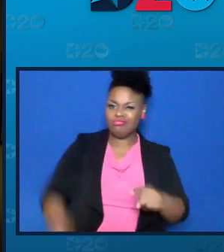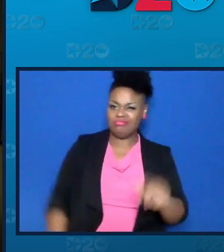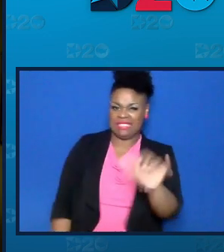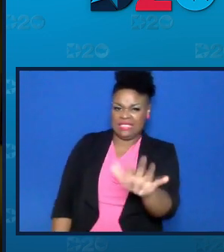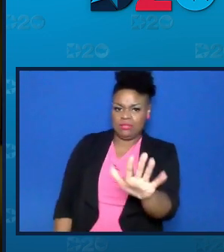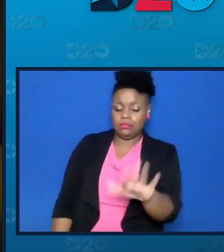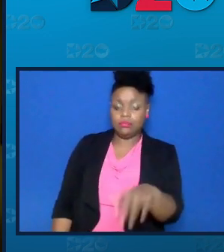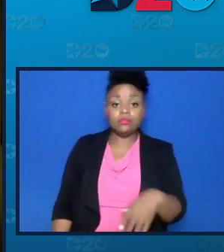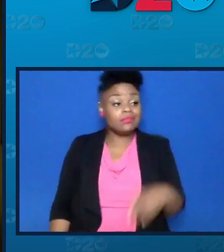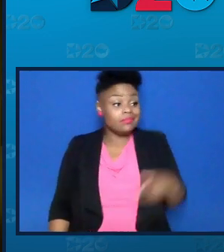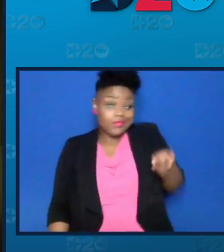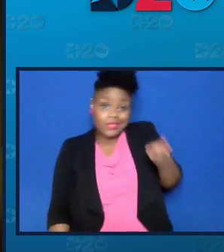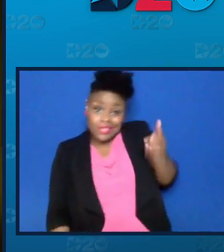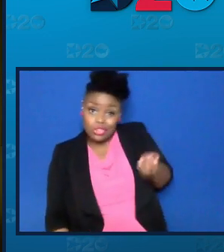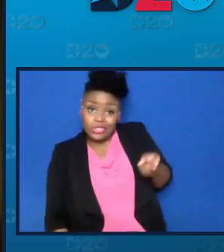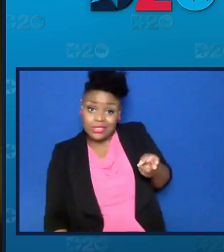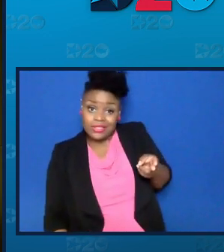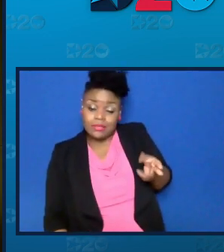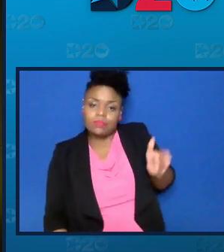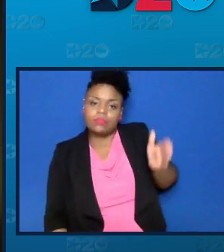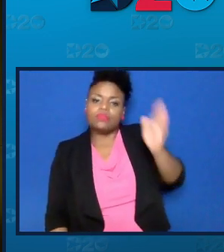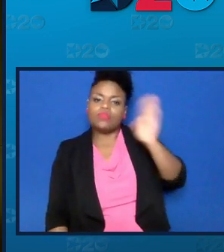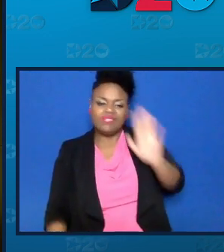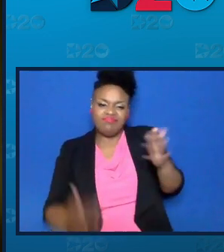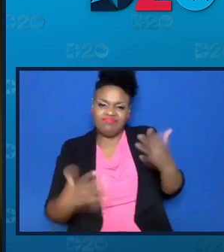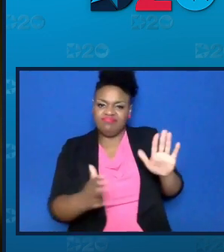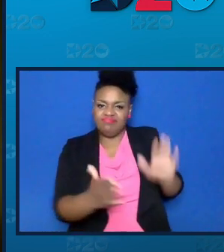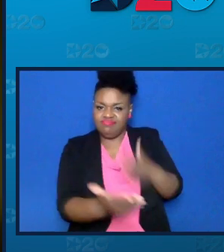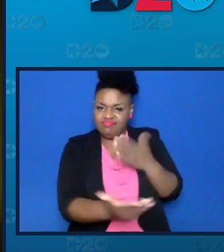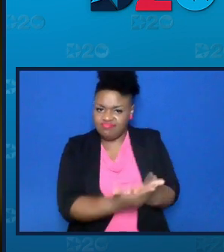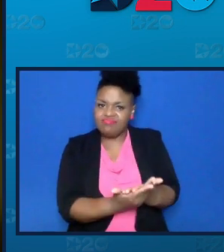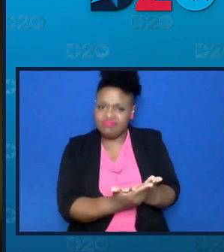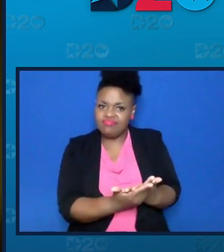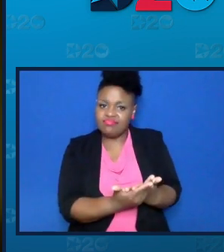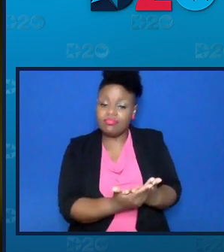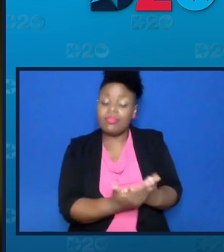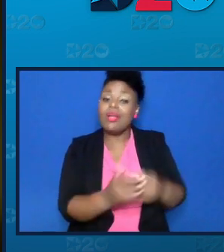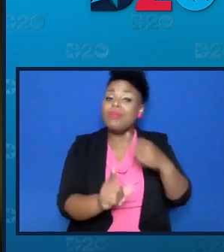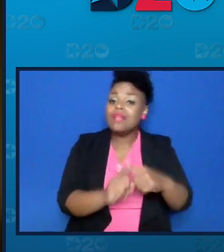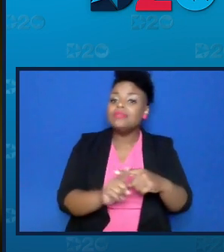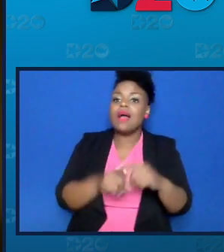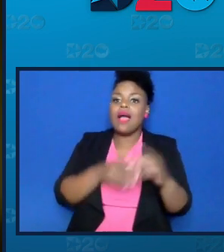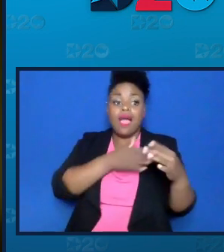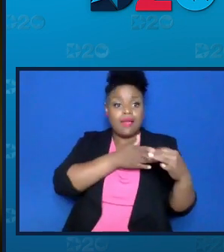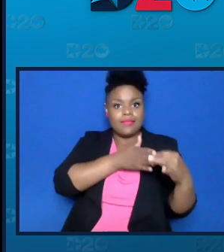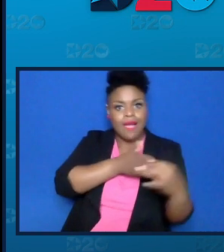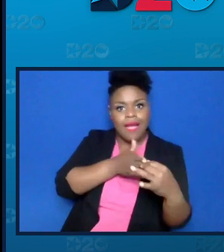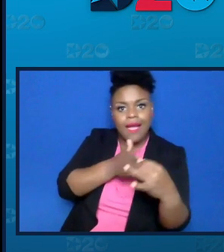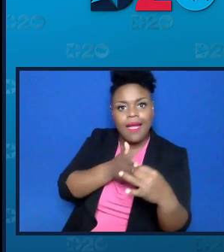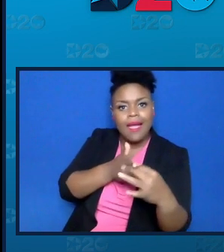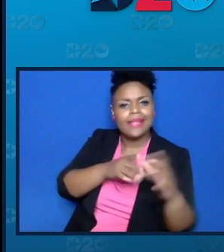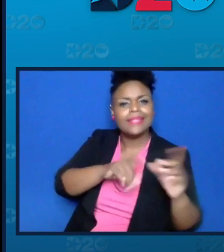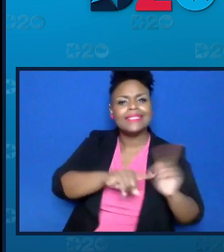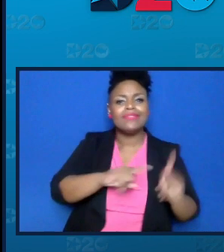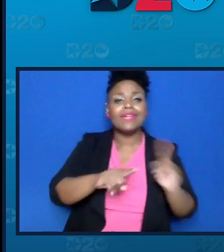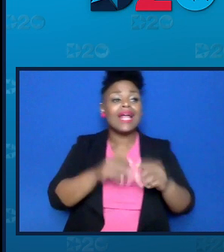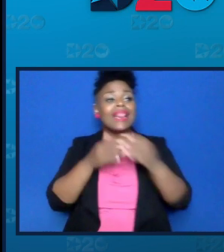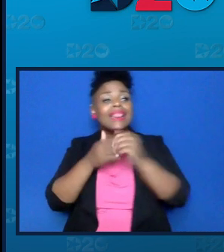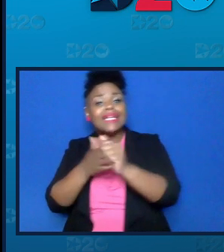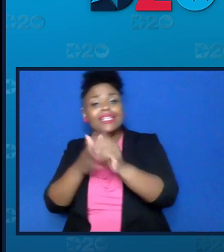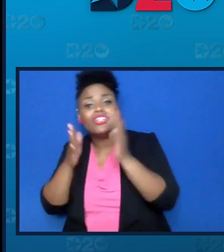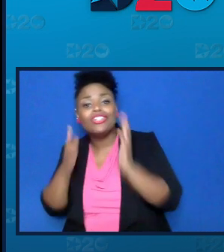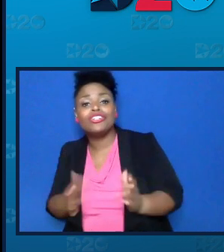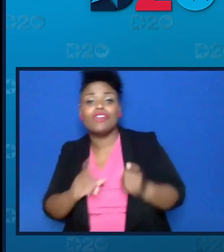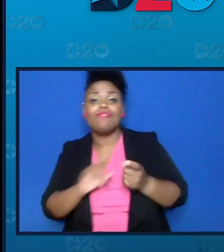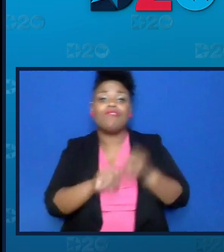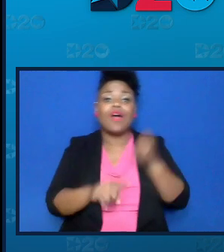judge, can also be our guide. From Harriet Tubman to Alice Paul to John Lewis, from the beaches of Normandy to